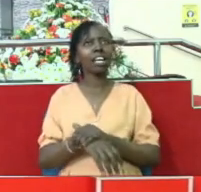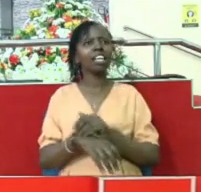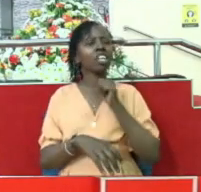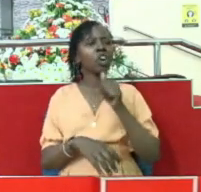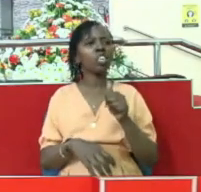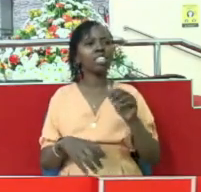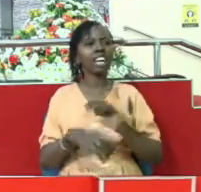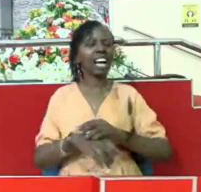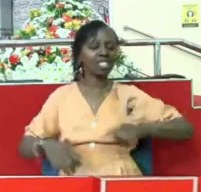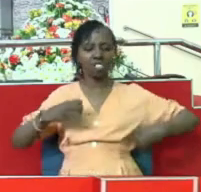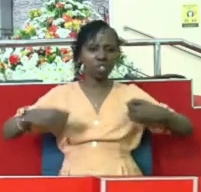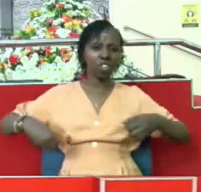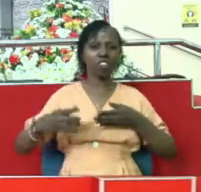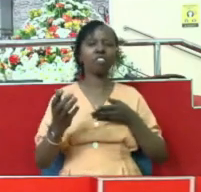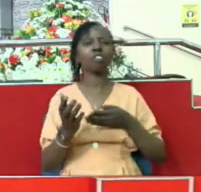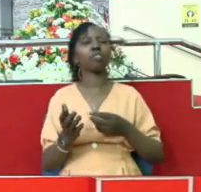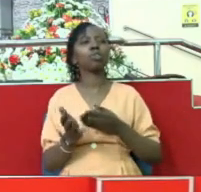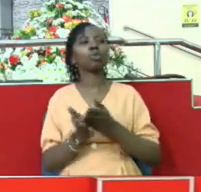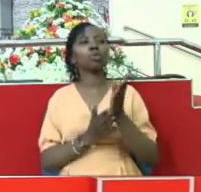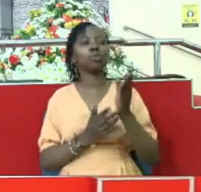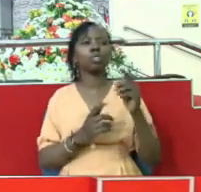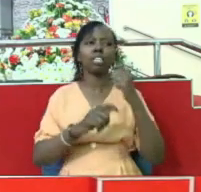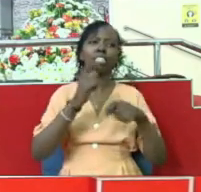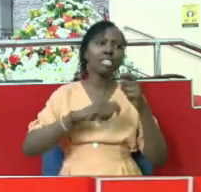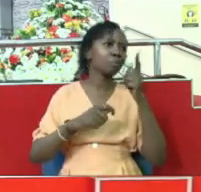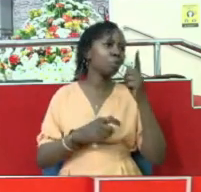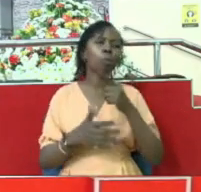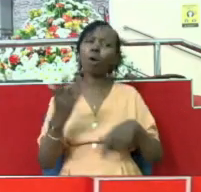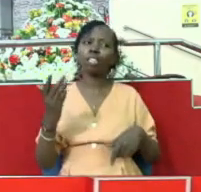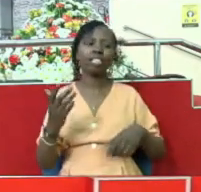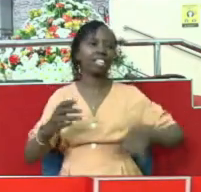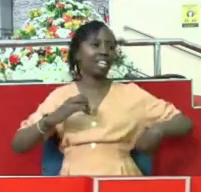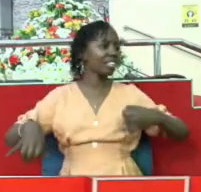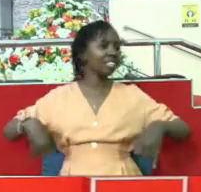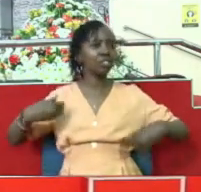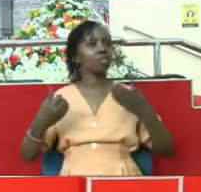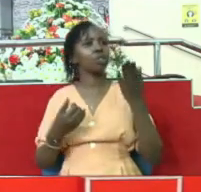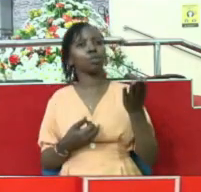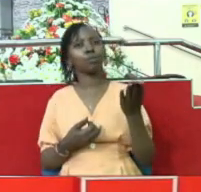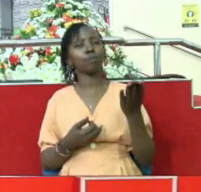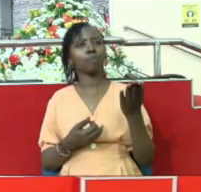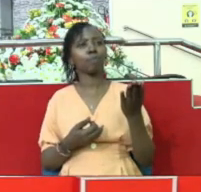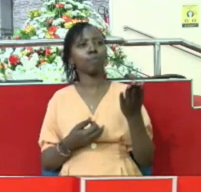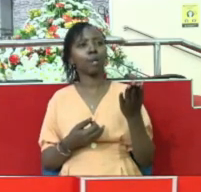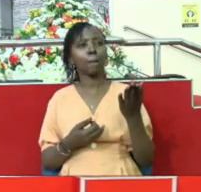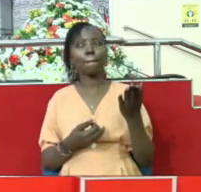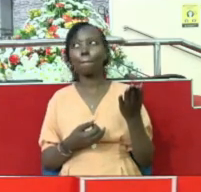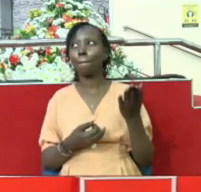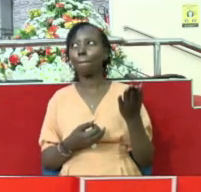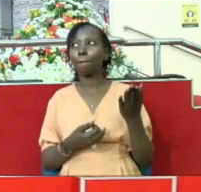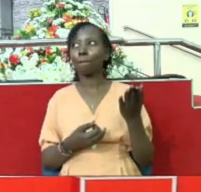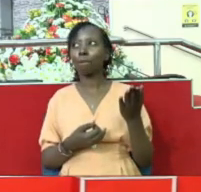What will he excite you? Nini itakufurahisha? And I'm telling you, there are sales that have picked it up. Na kuna watu ambao wameishika. And they